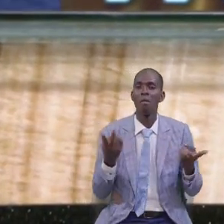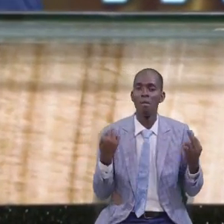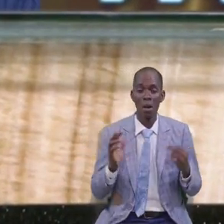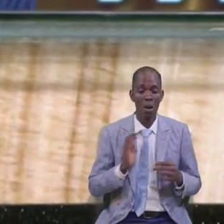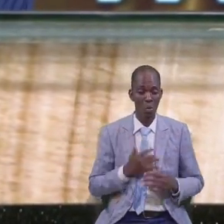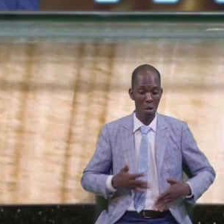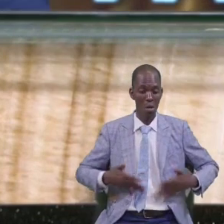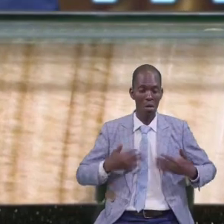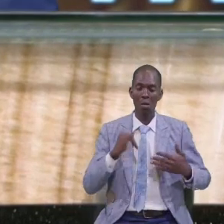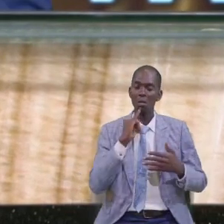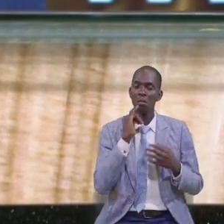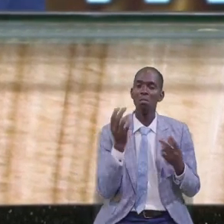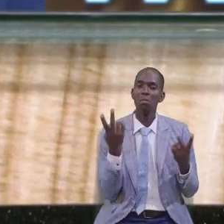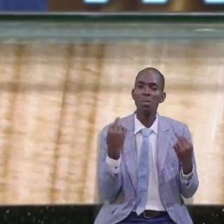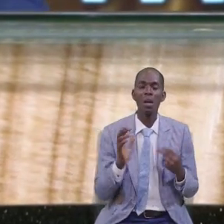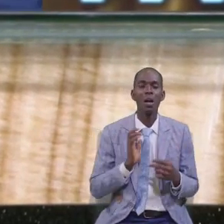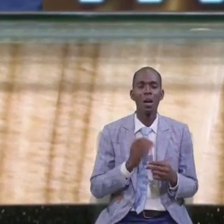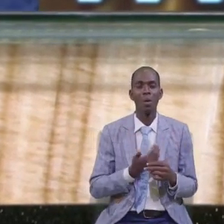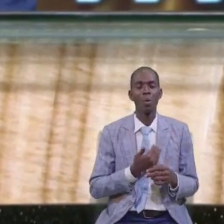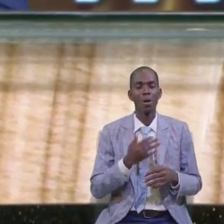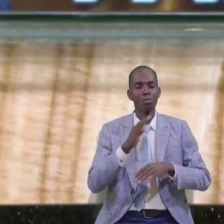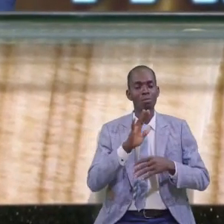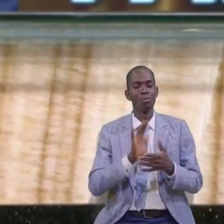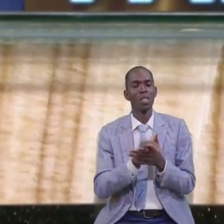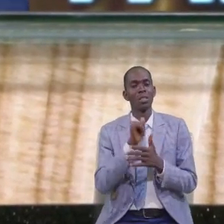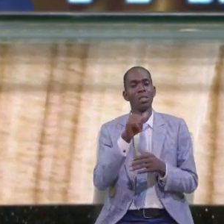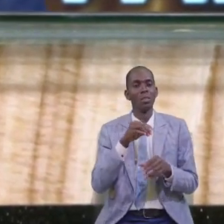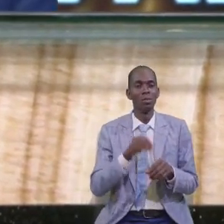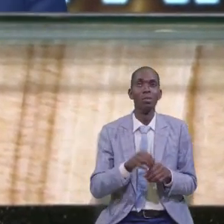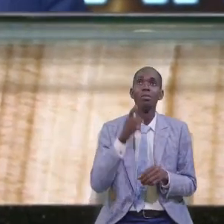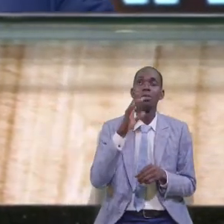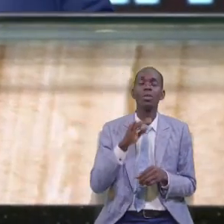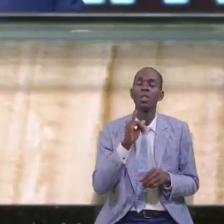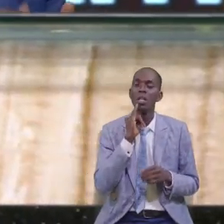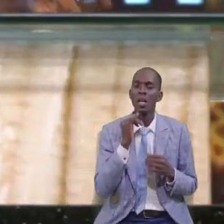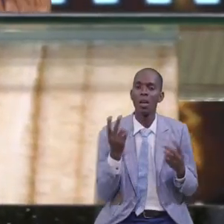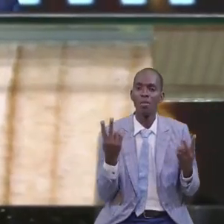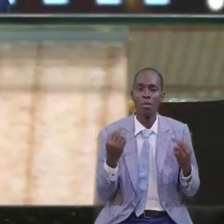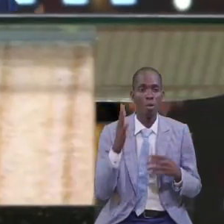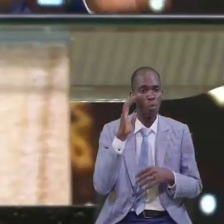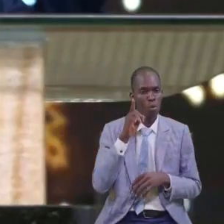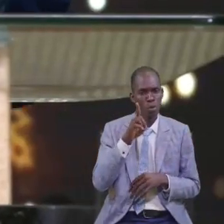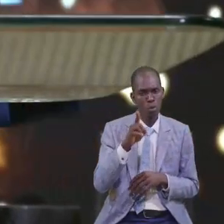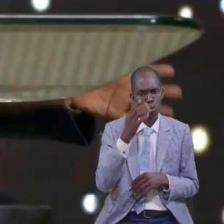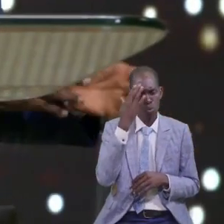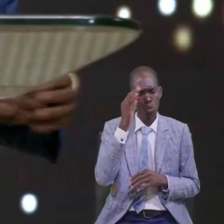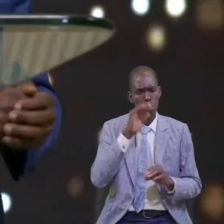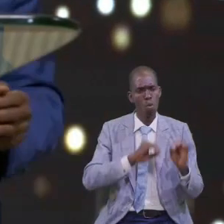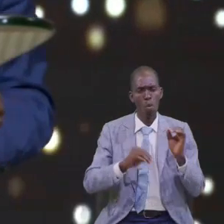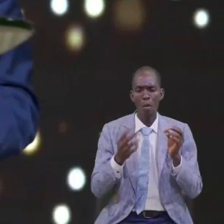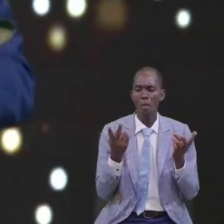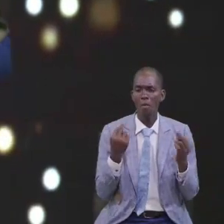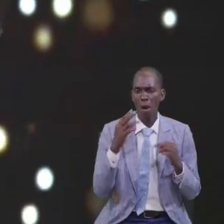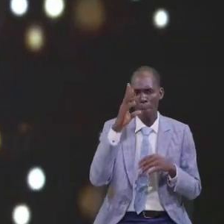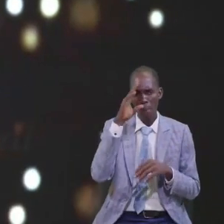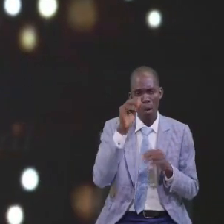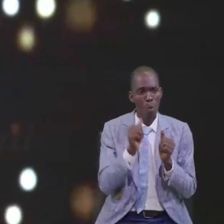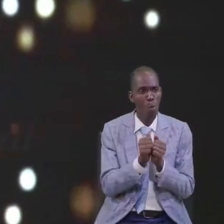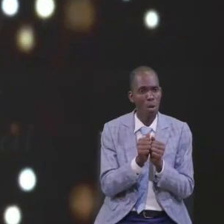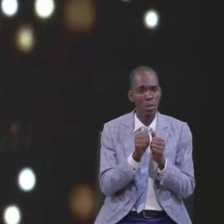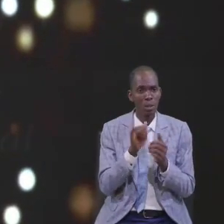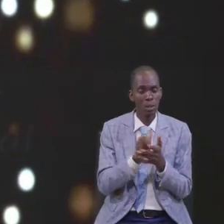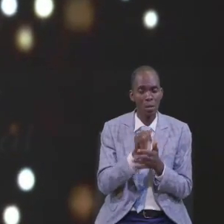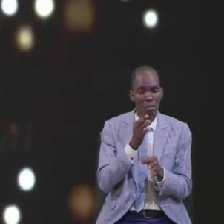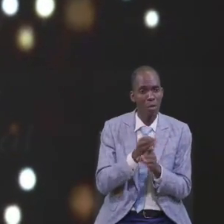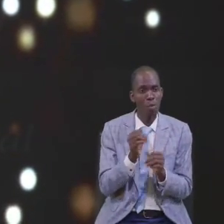our so-called belief is vain. Will thou know, O vain man, that faith without works is